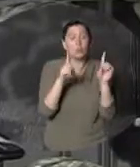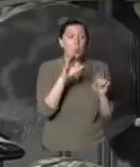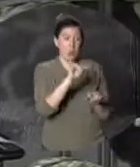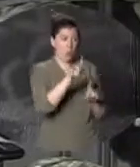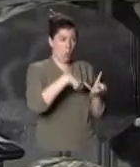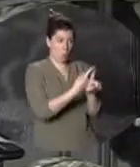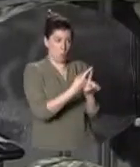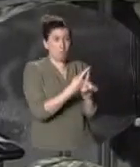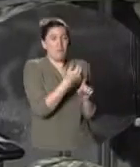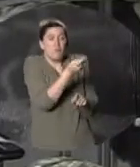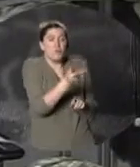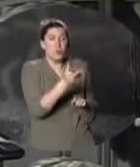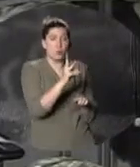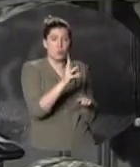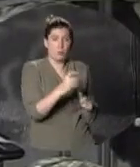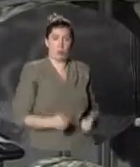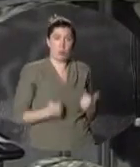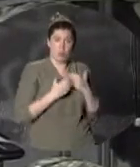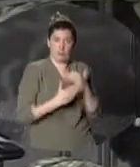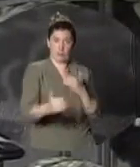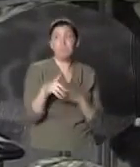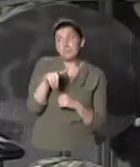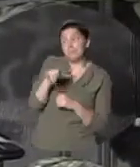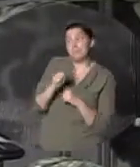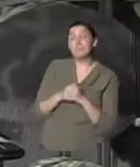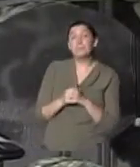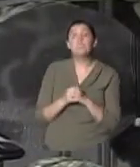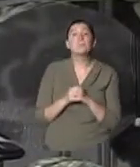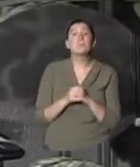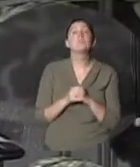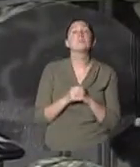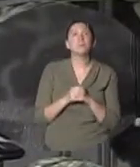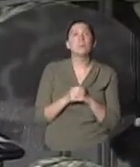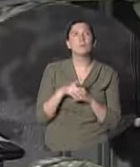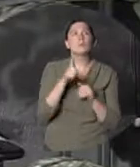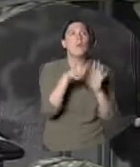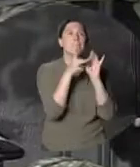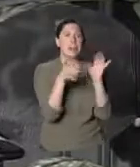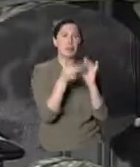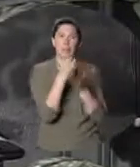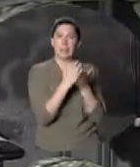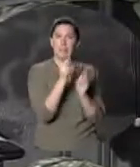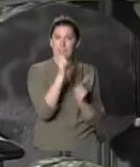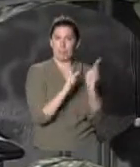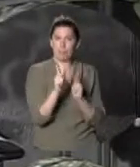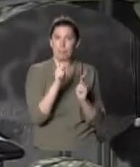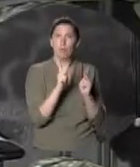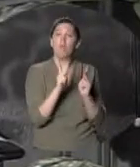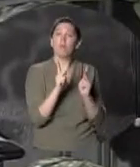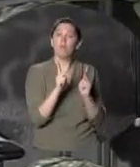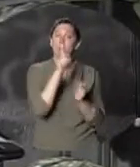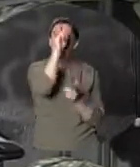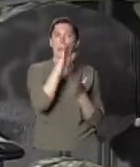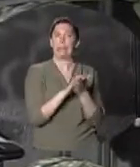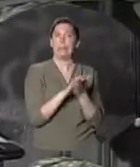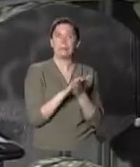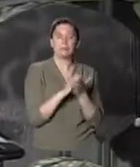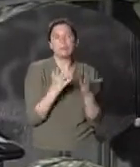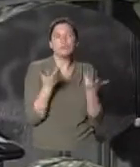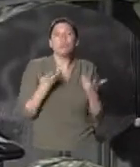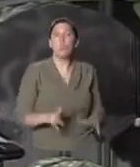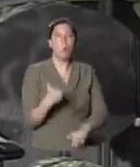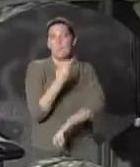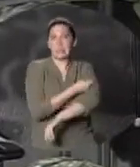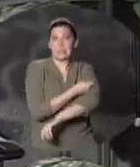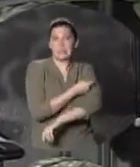a lifetime vaccine. Absolutely. So you mentioned there are people that have religious beliefs that don't want to take the